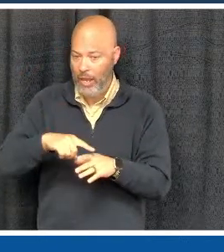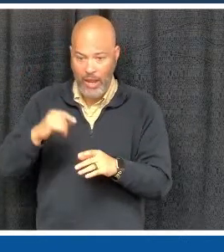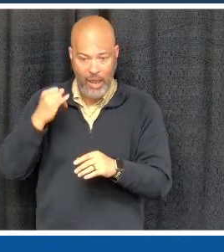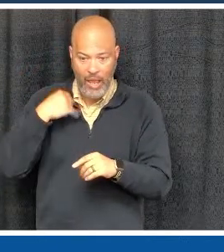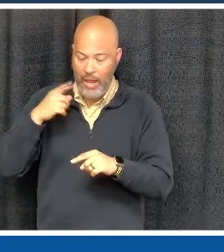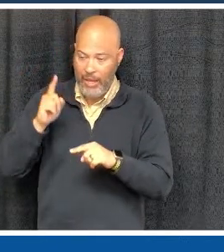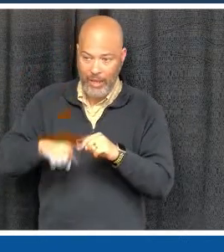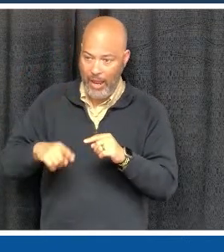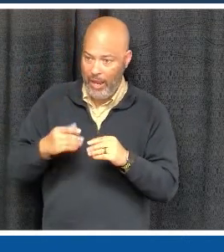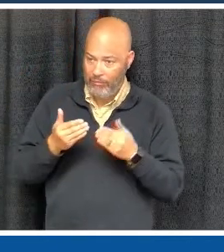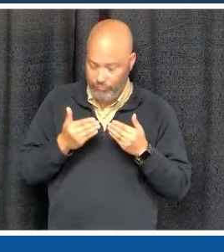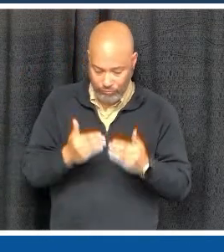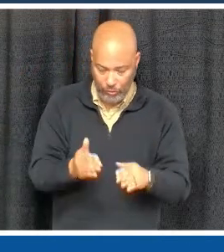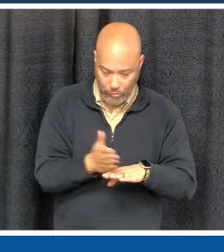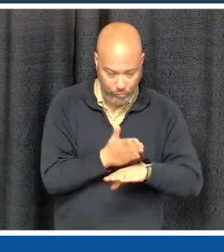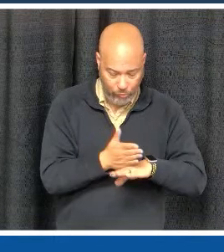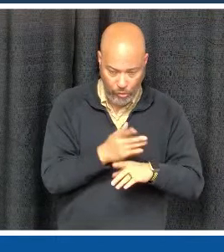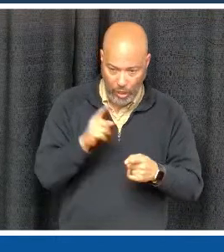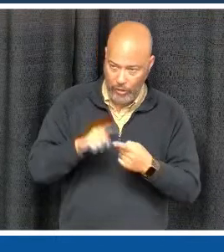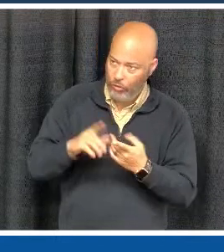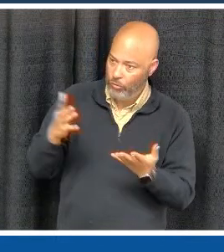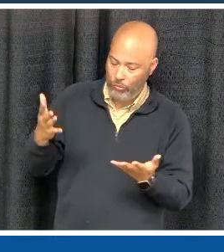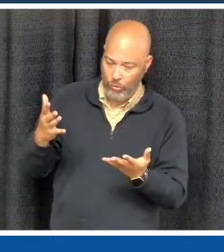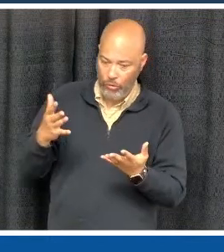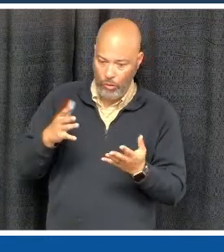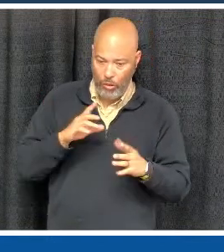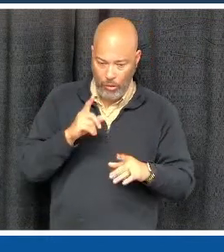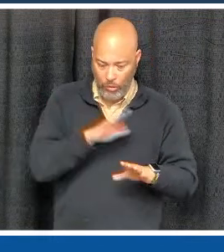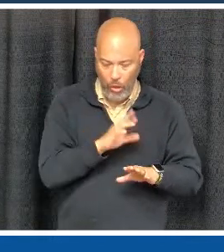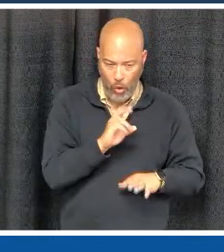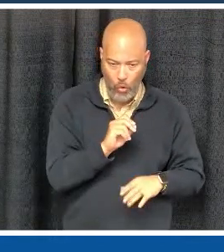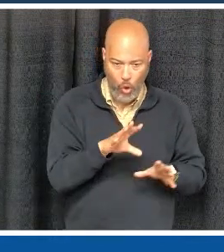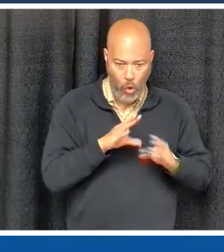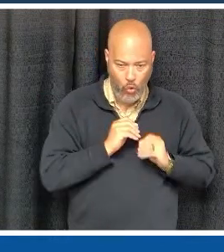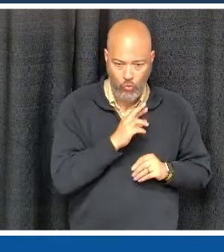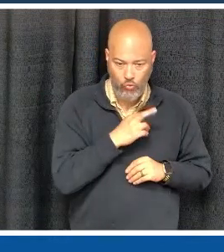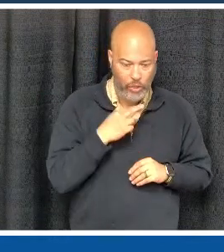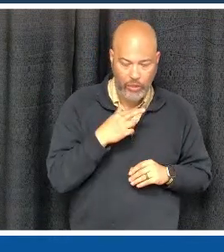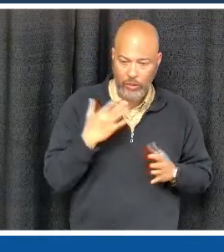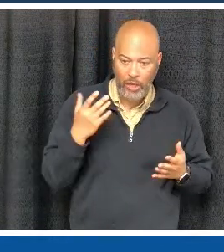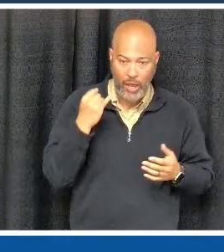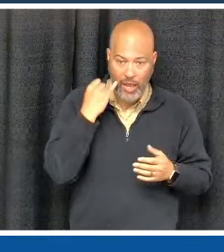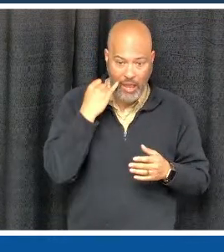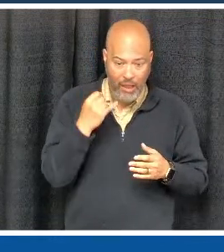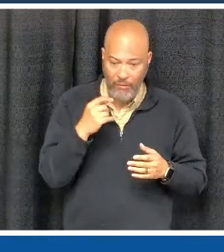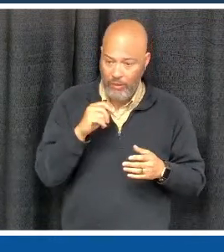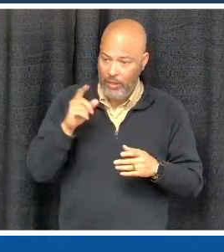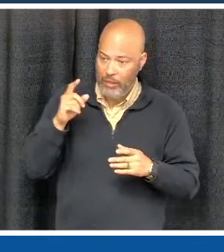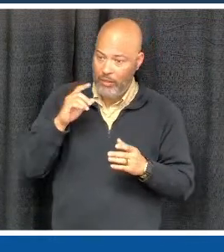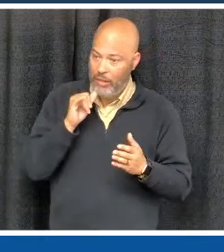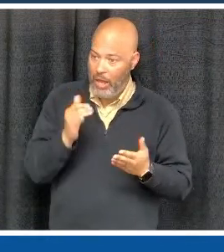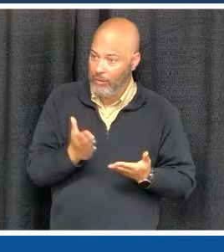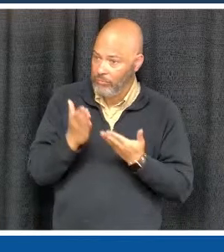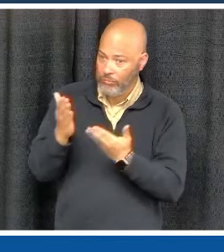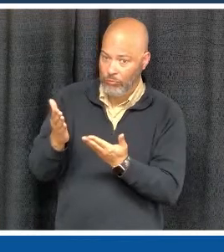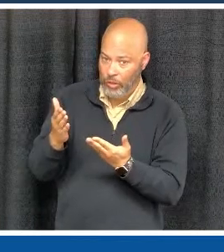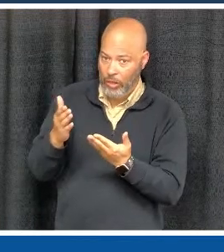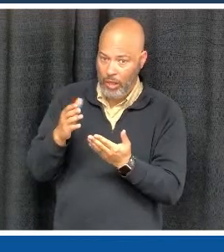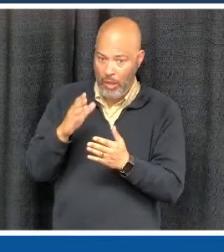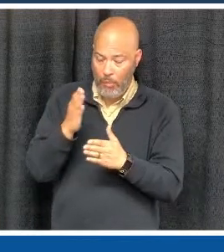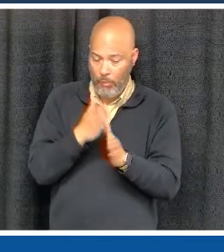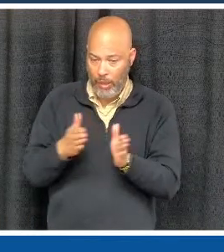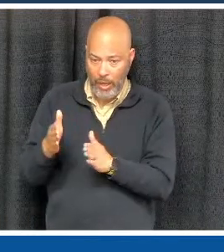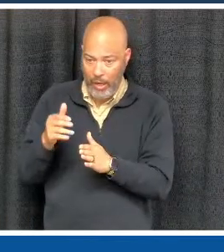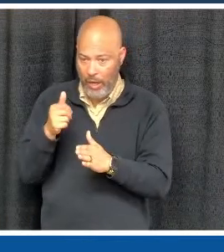TDOT's agreement is at the developer and owner's own risk. If the final PUD plan is not submitted with the TDOT area under